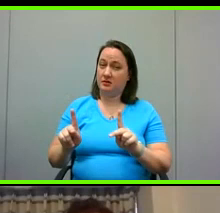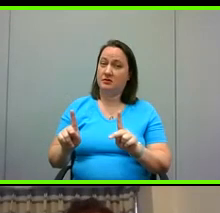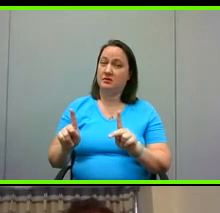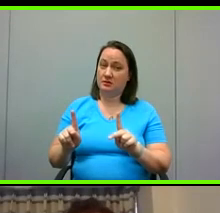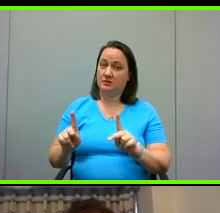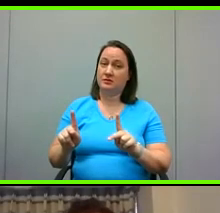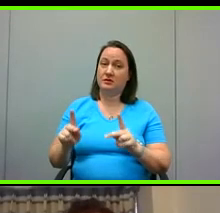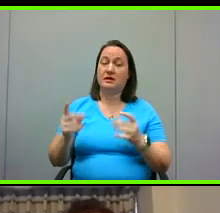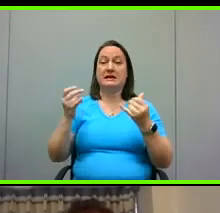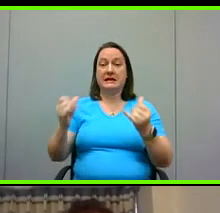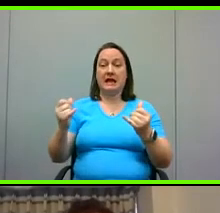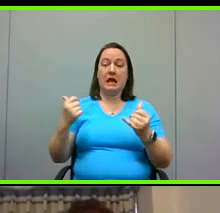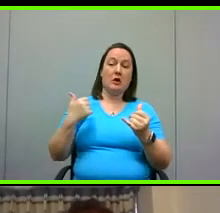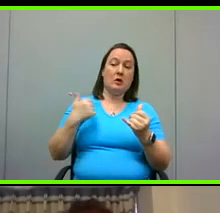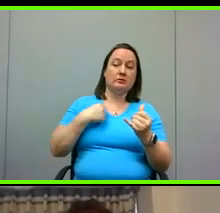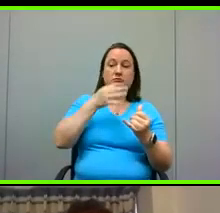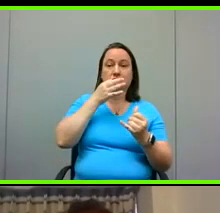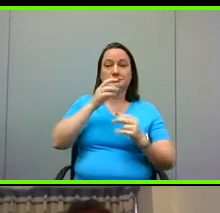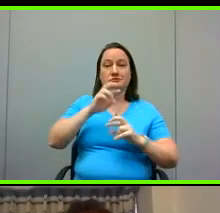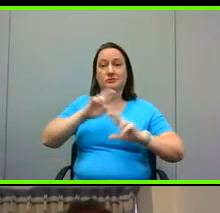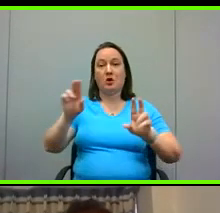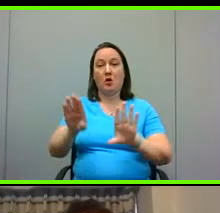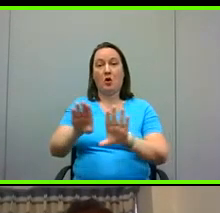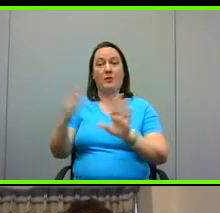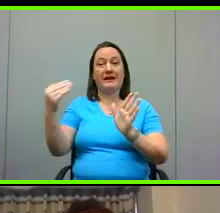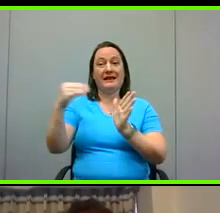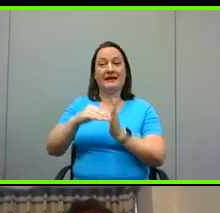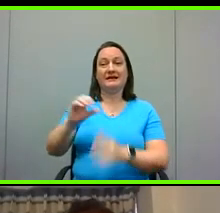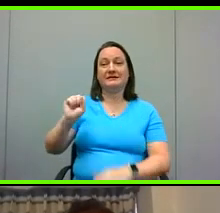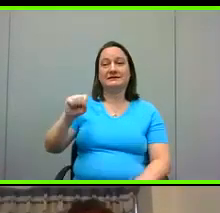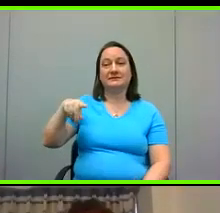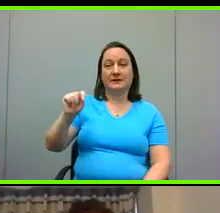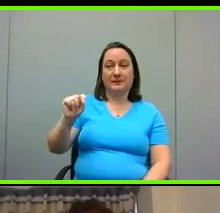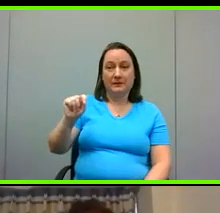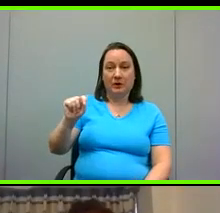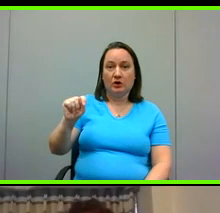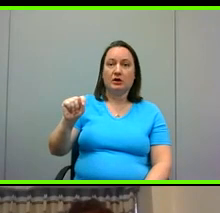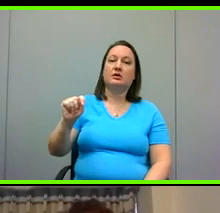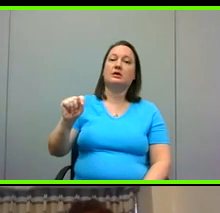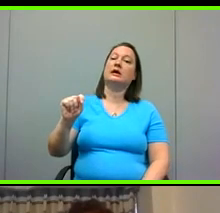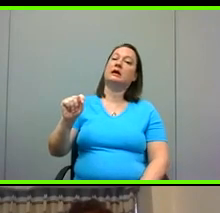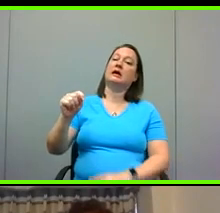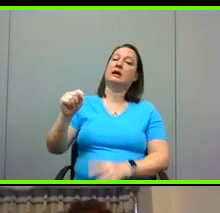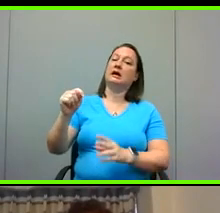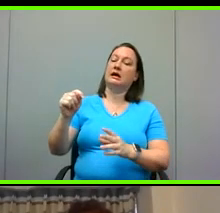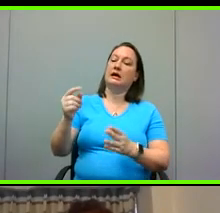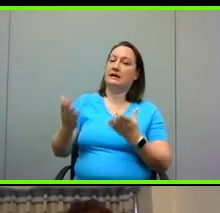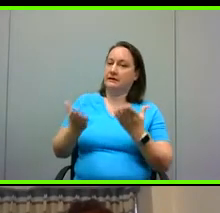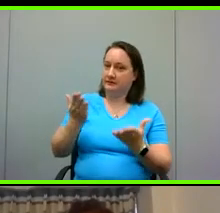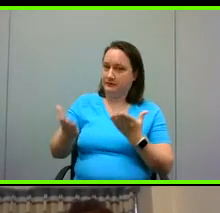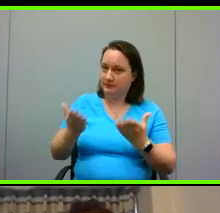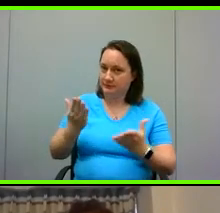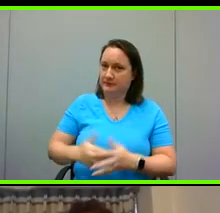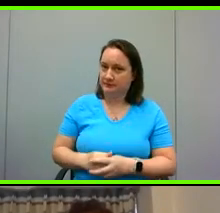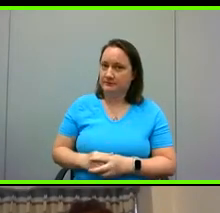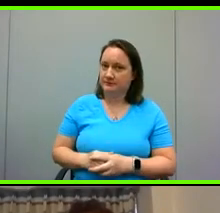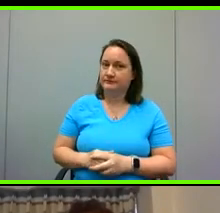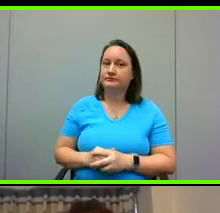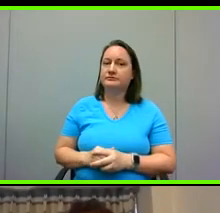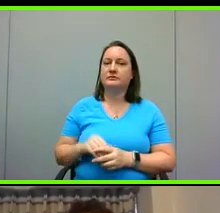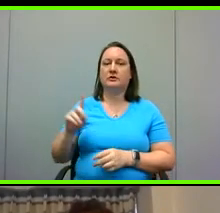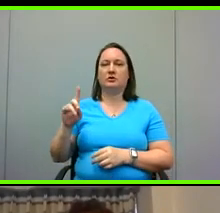our doors in September, but that's tentative. So Dee Dee will probably talk about that a little